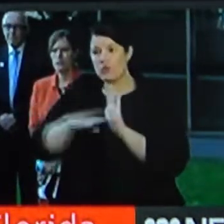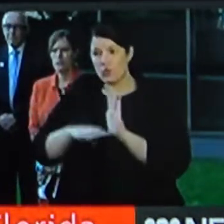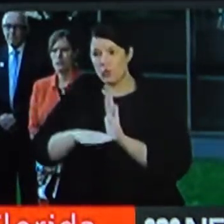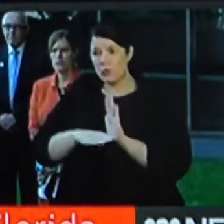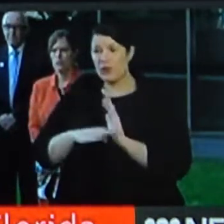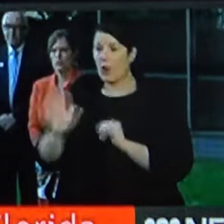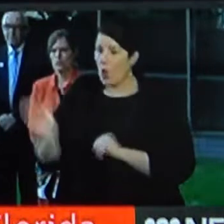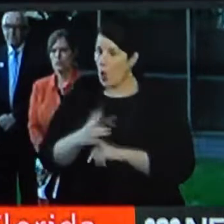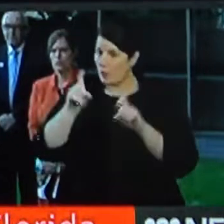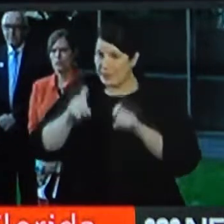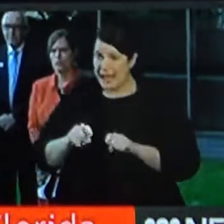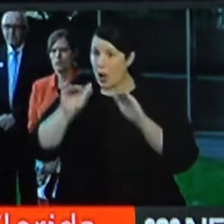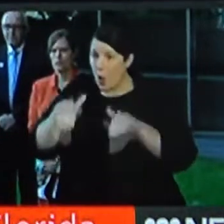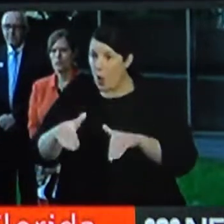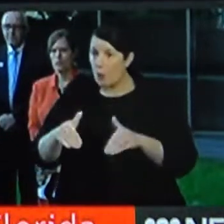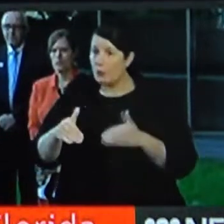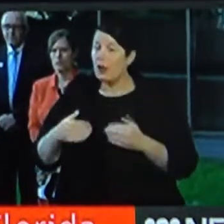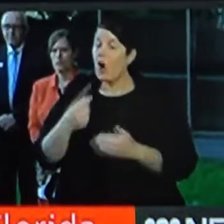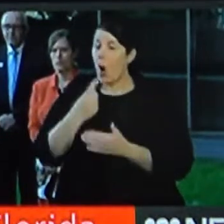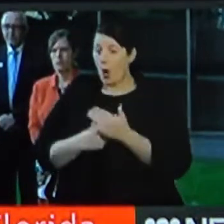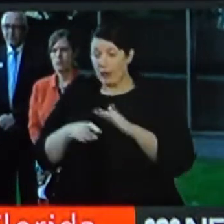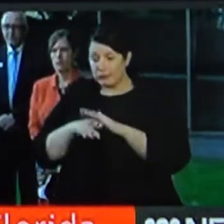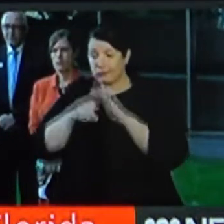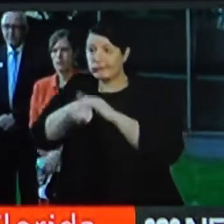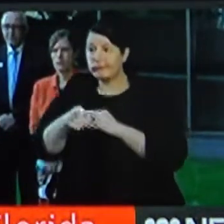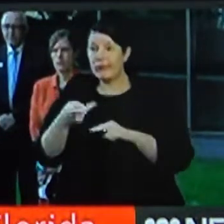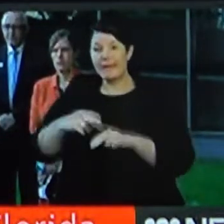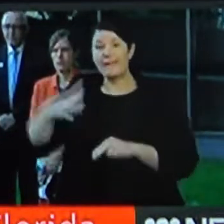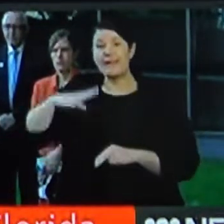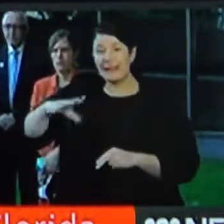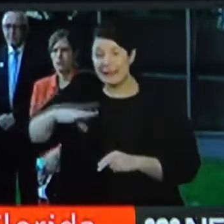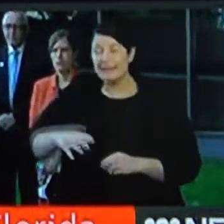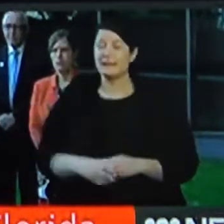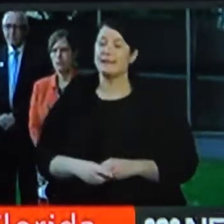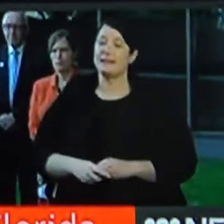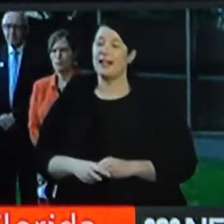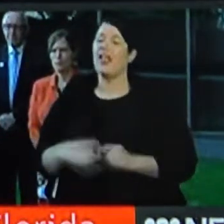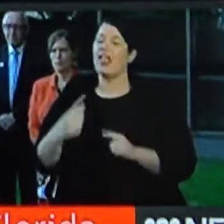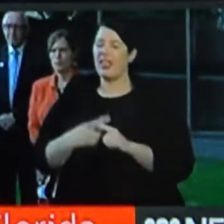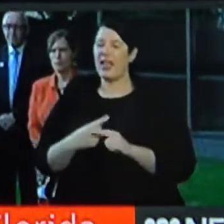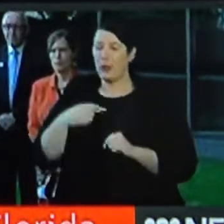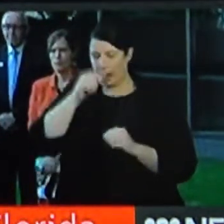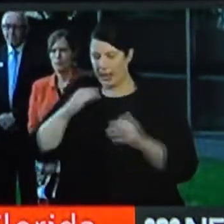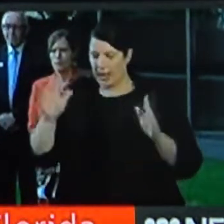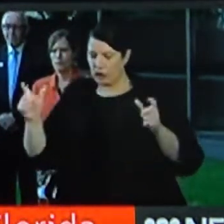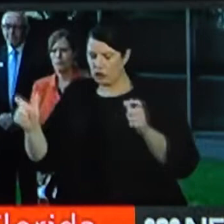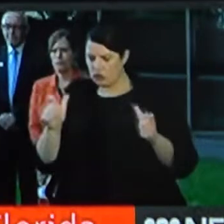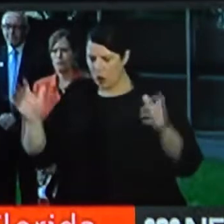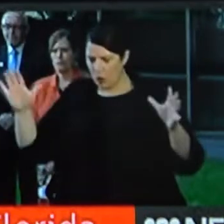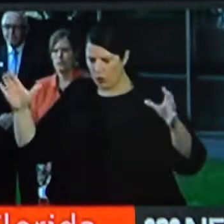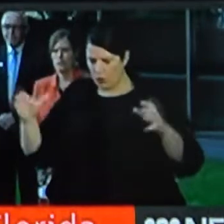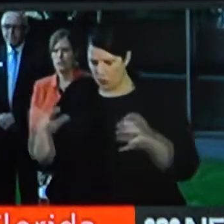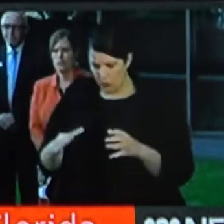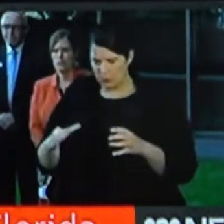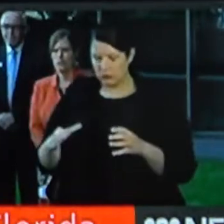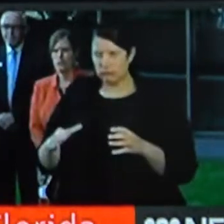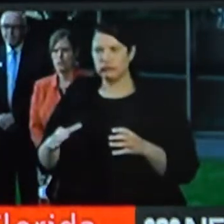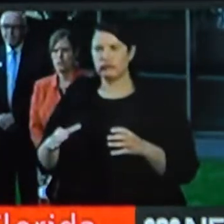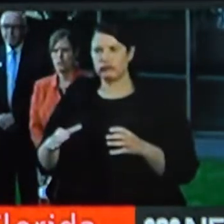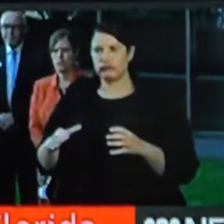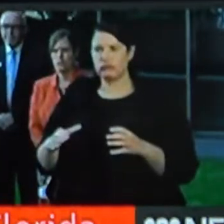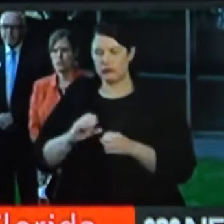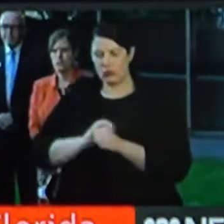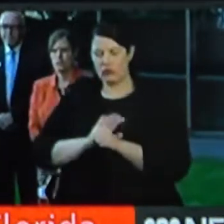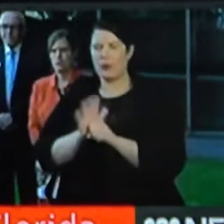unless we absolutely have to, we'll be able to some extent control and contain the spread. But again, the concern is